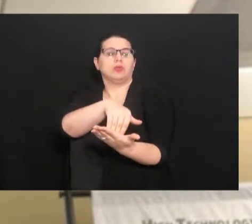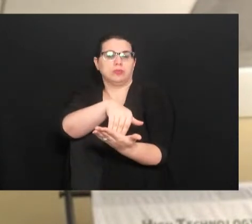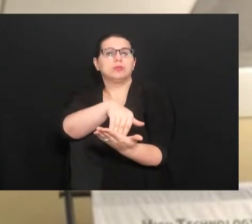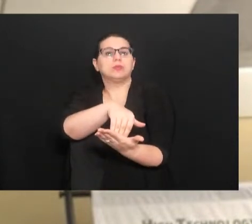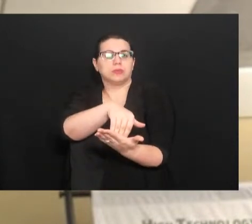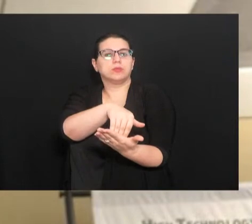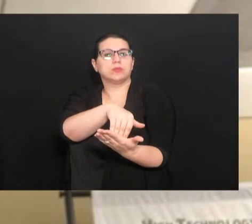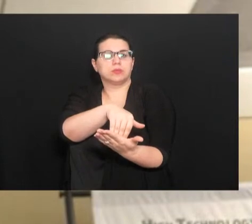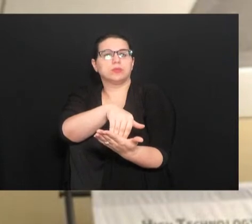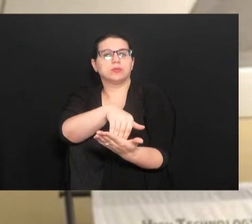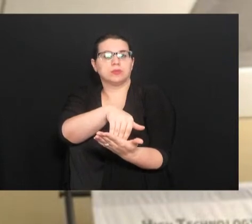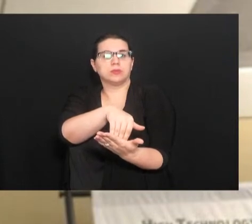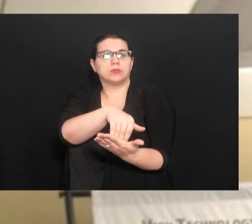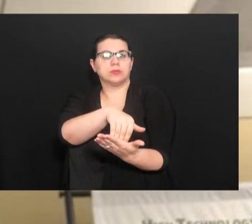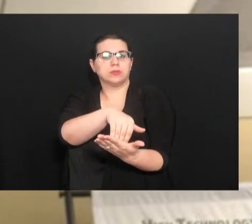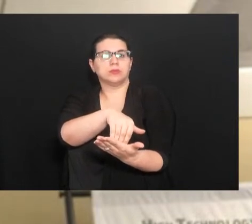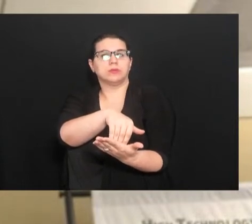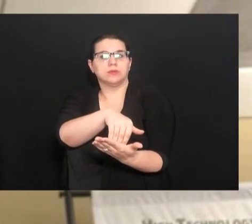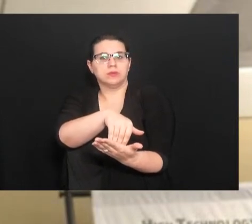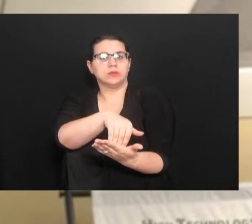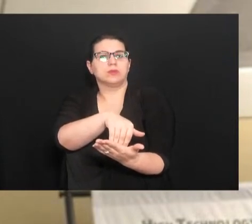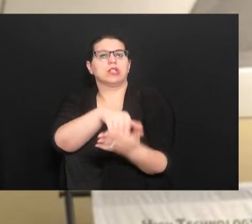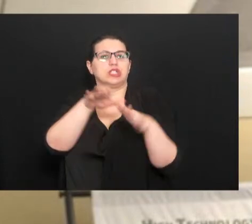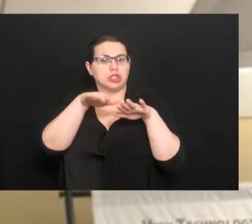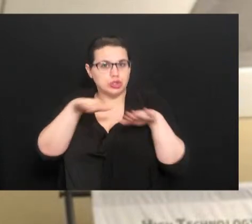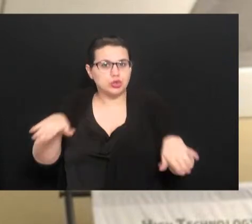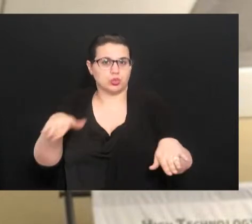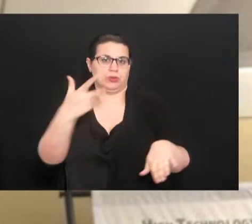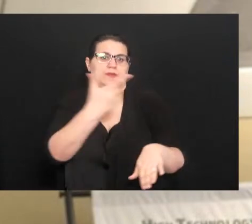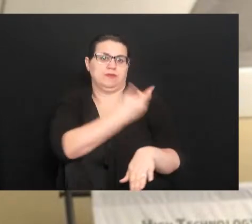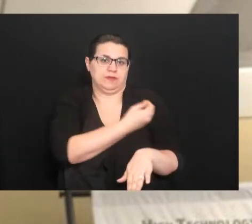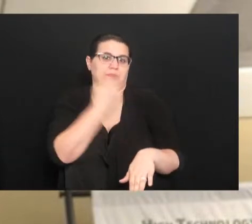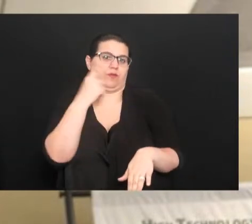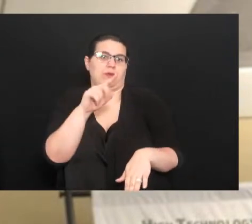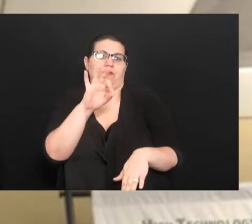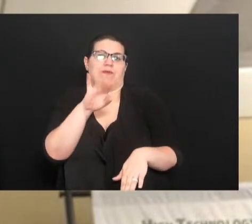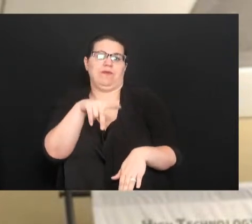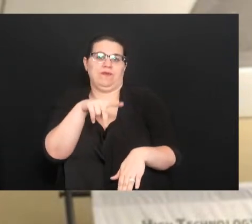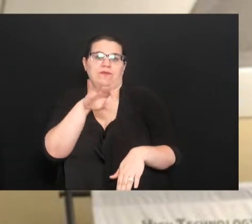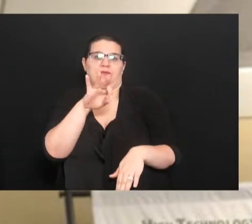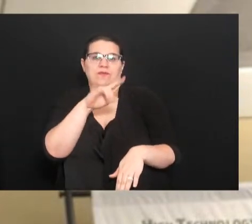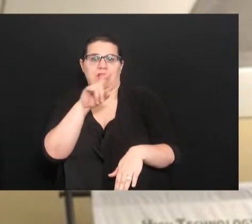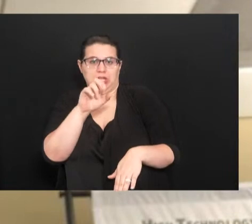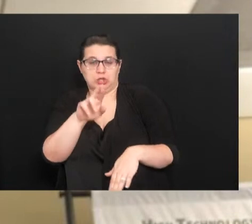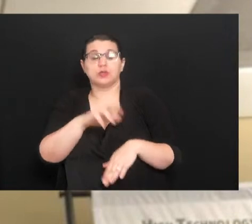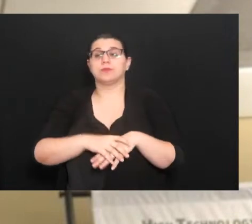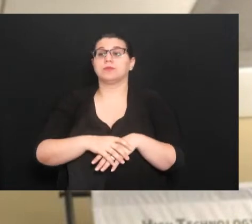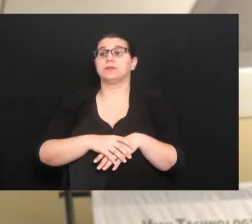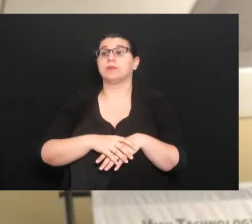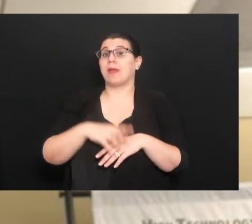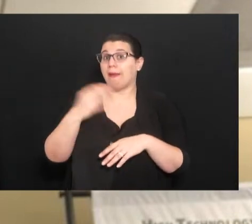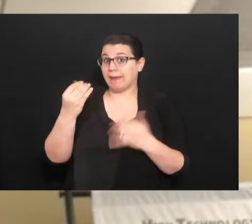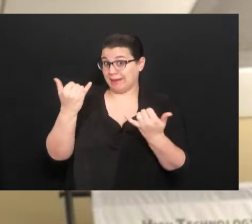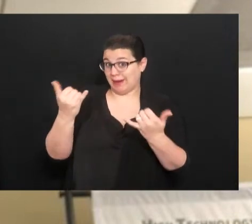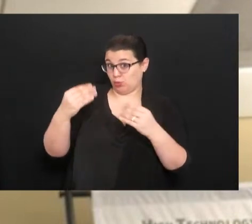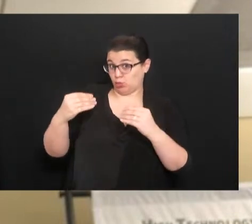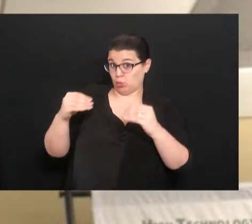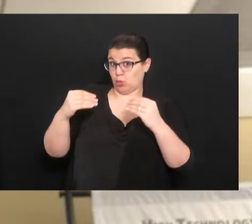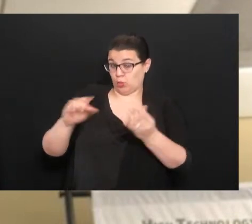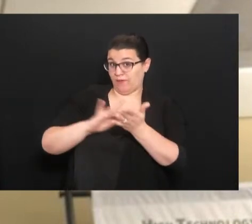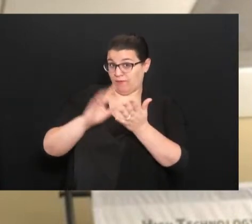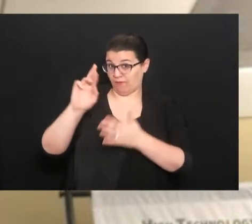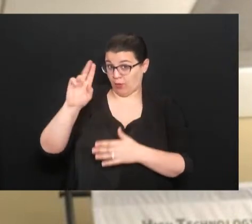of the doses for children, and our retail facilities are now able